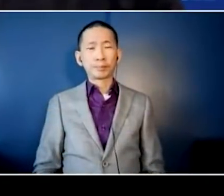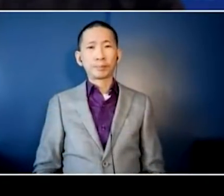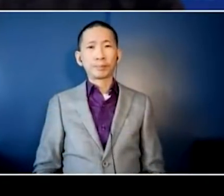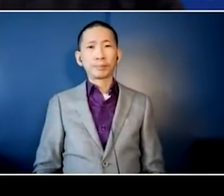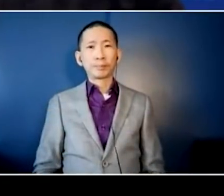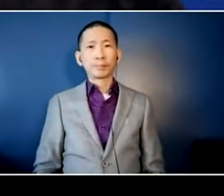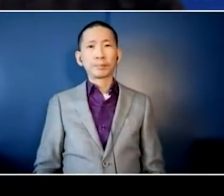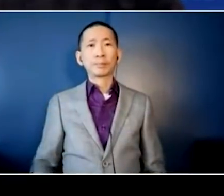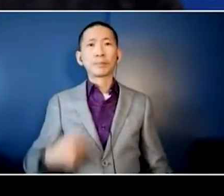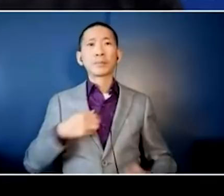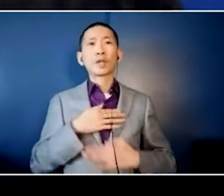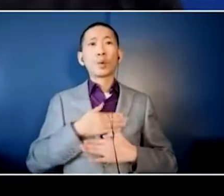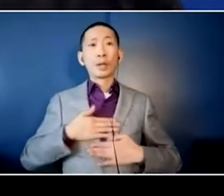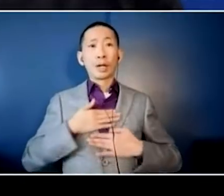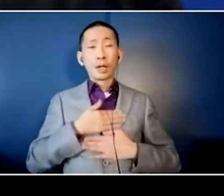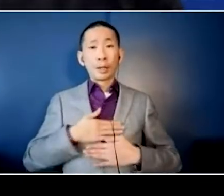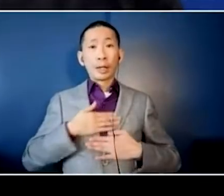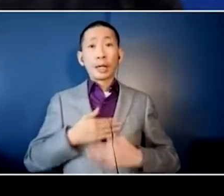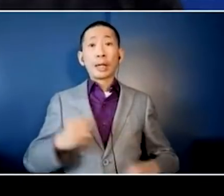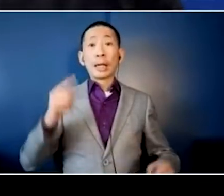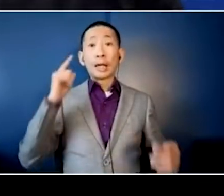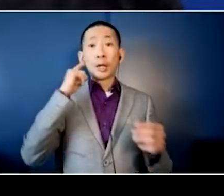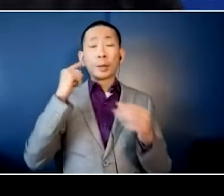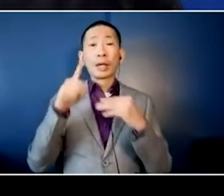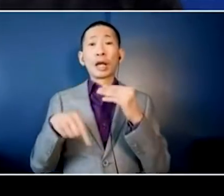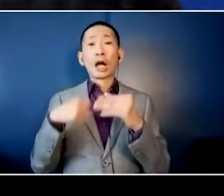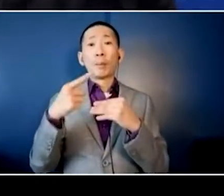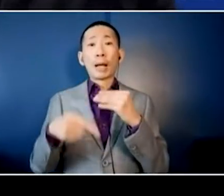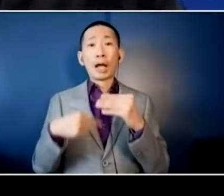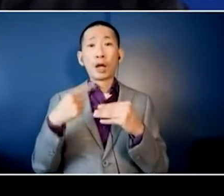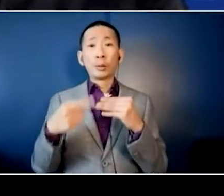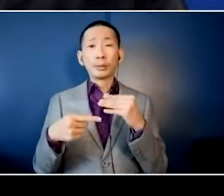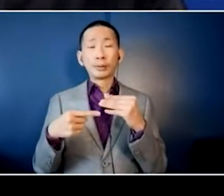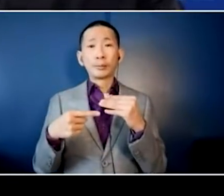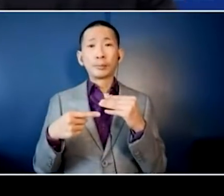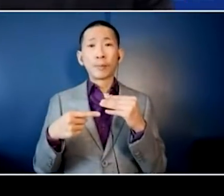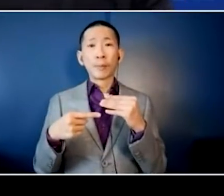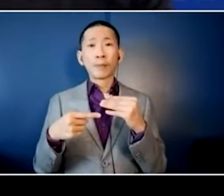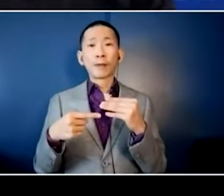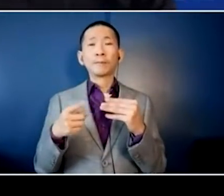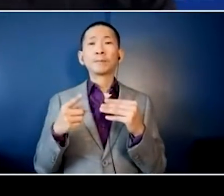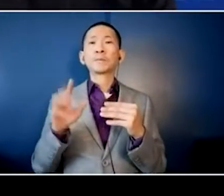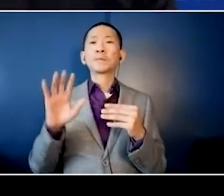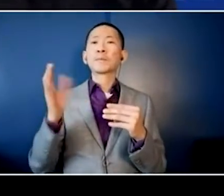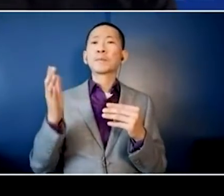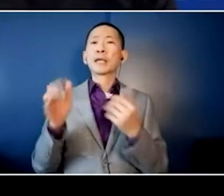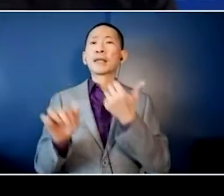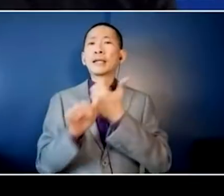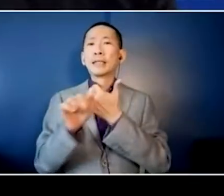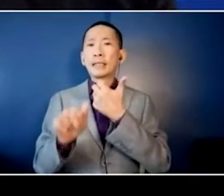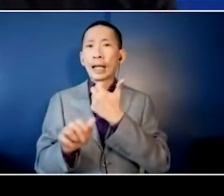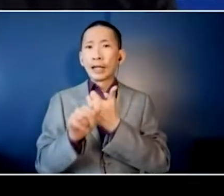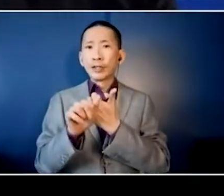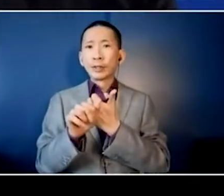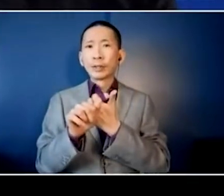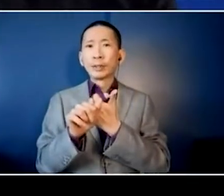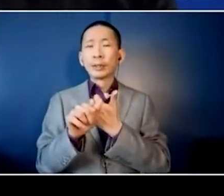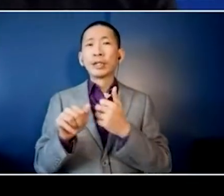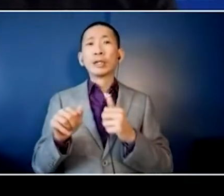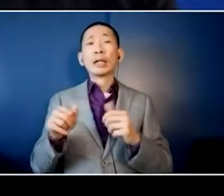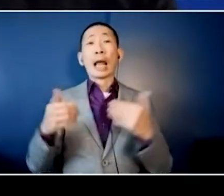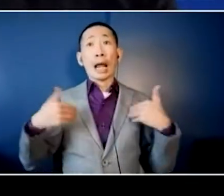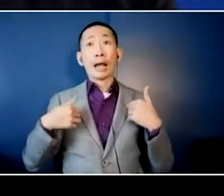appreciate hearing a bit about the relative danger posed by attending live